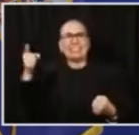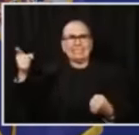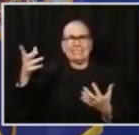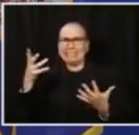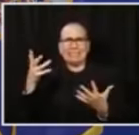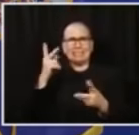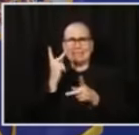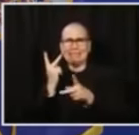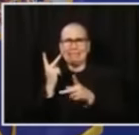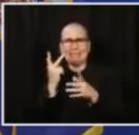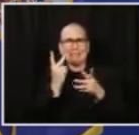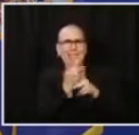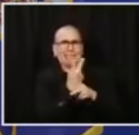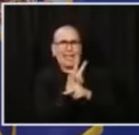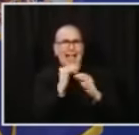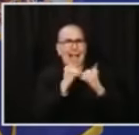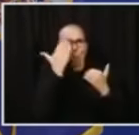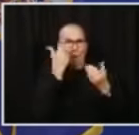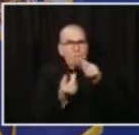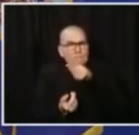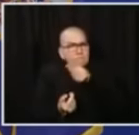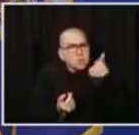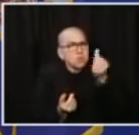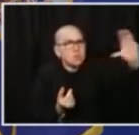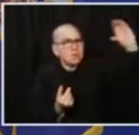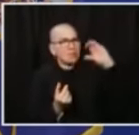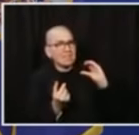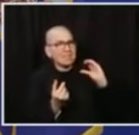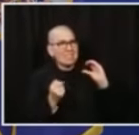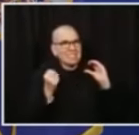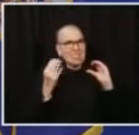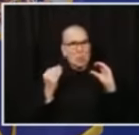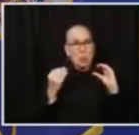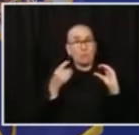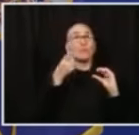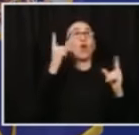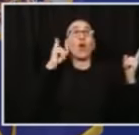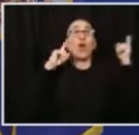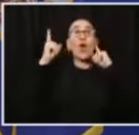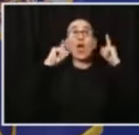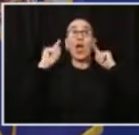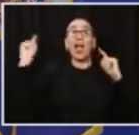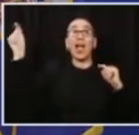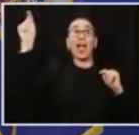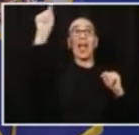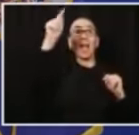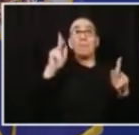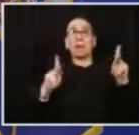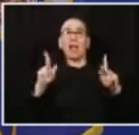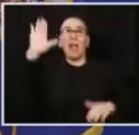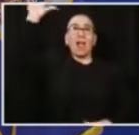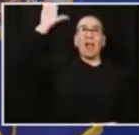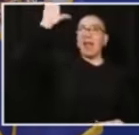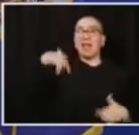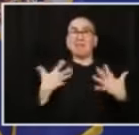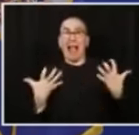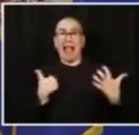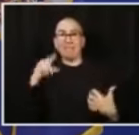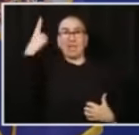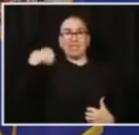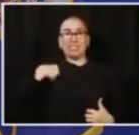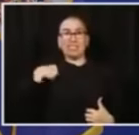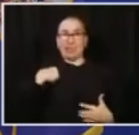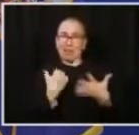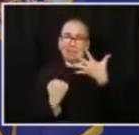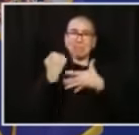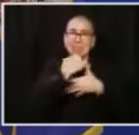doses. We're hearing a lot from groups that want to make sure that they're on the priority list. They'd like to move up the priority list if they can. We